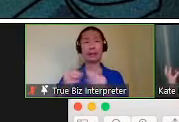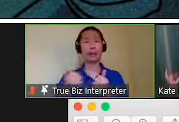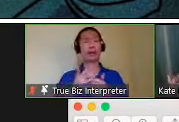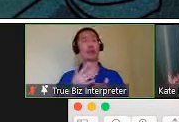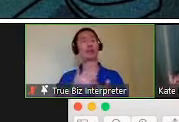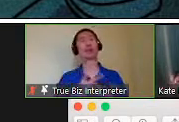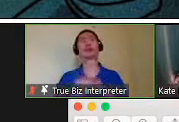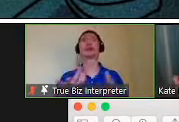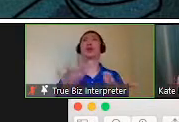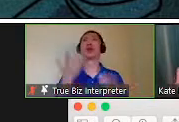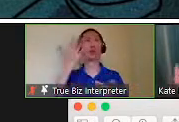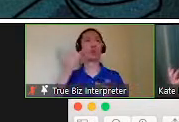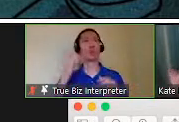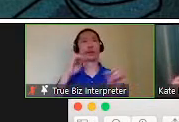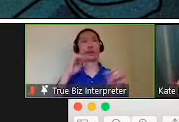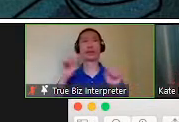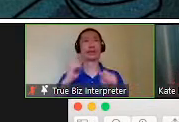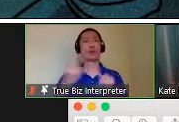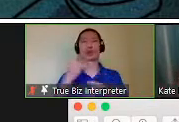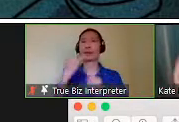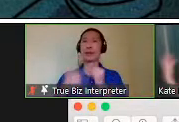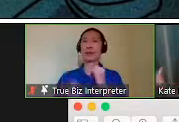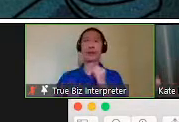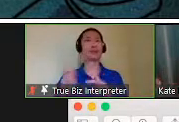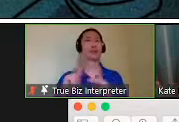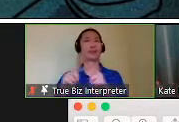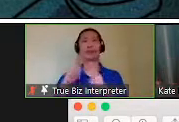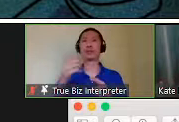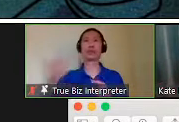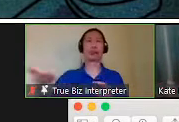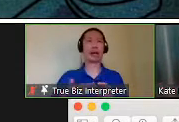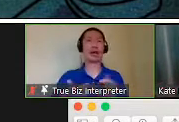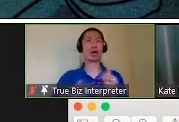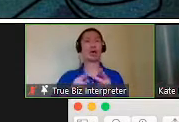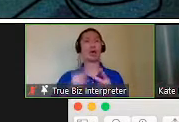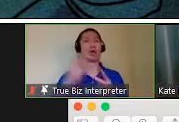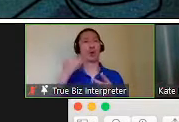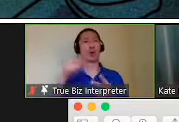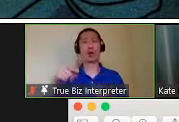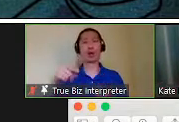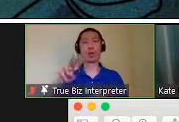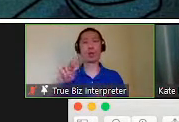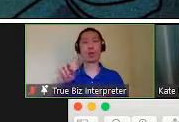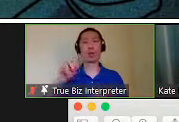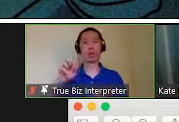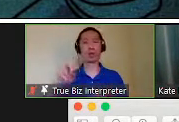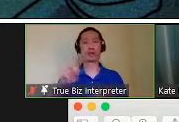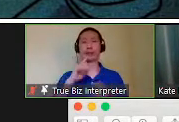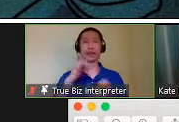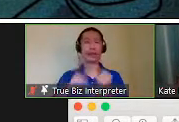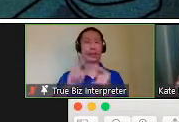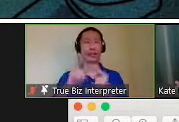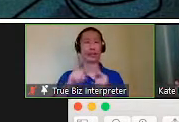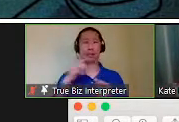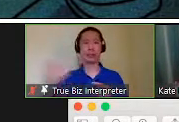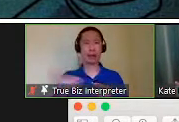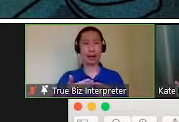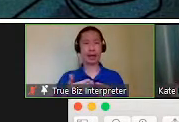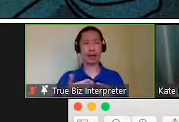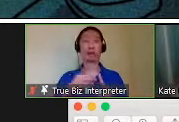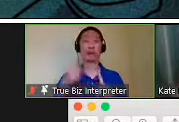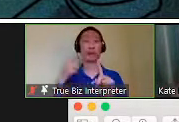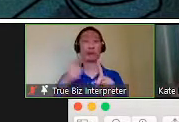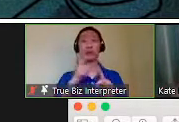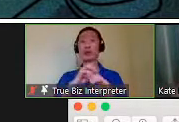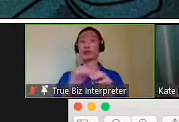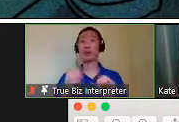is sound the last one hired, or why is projections the last one hired? So just to say is that there's no like set